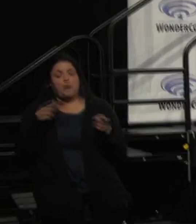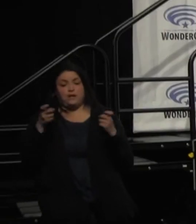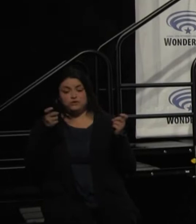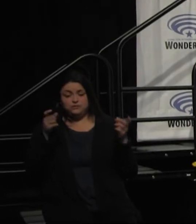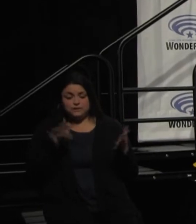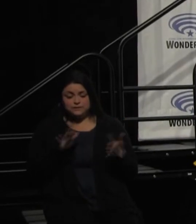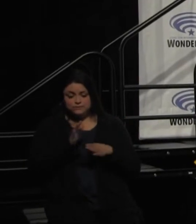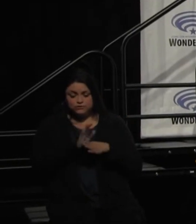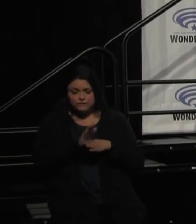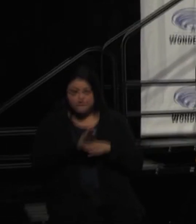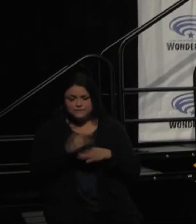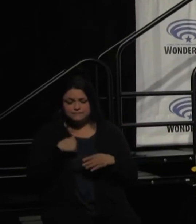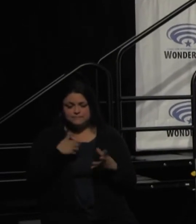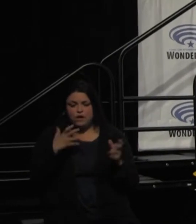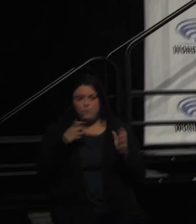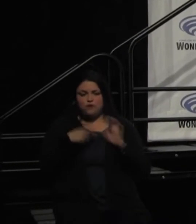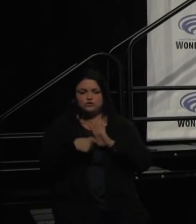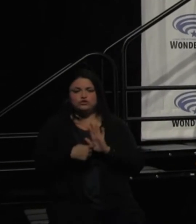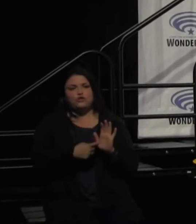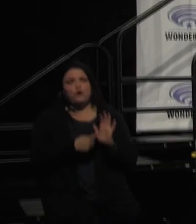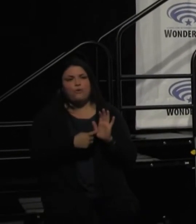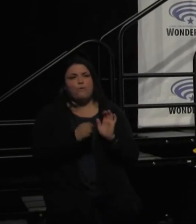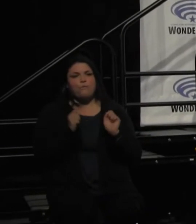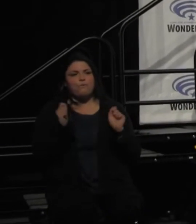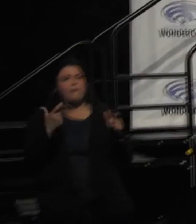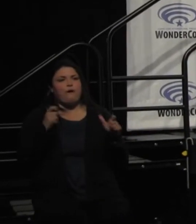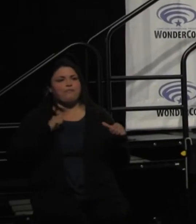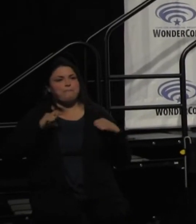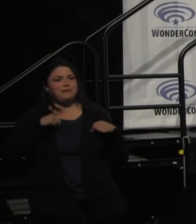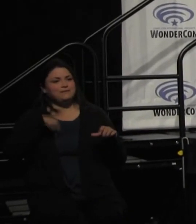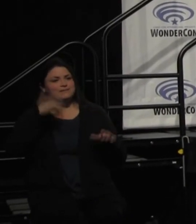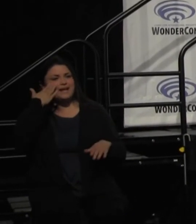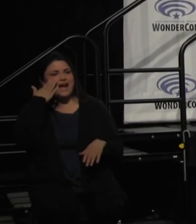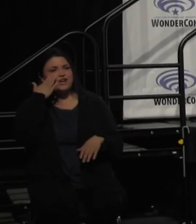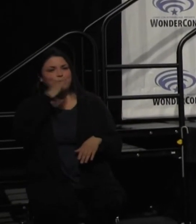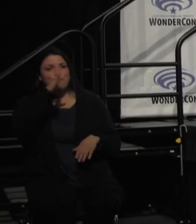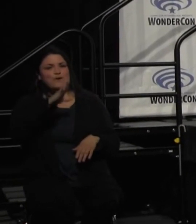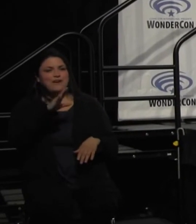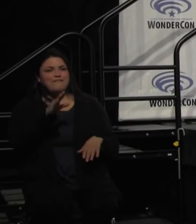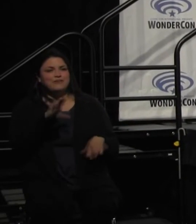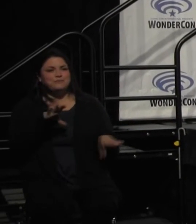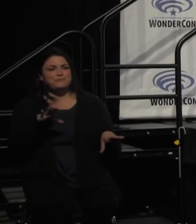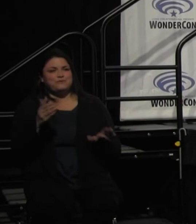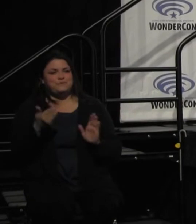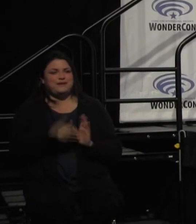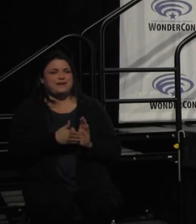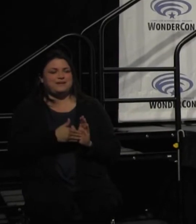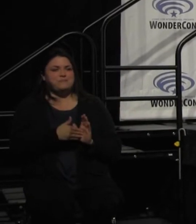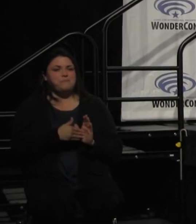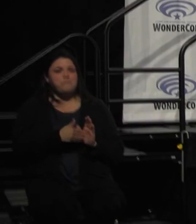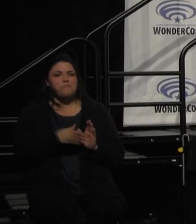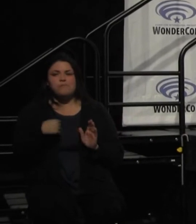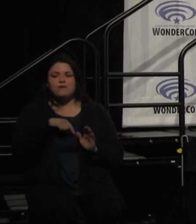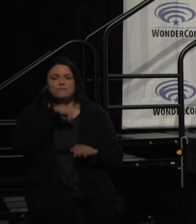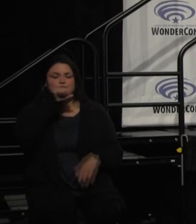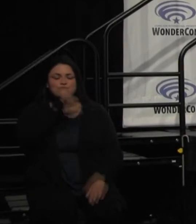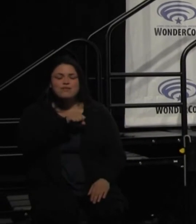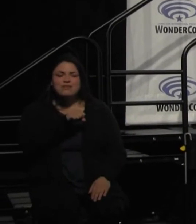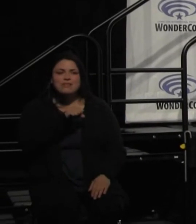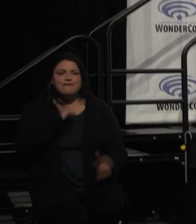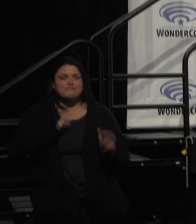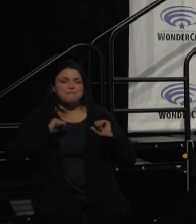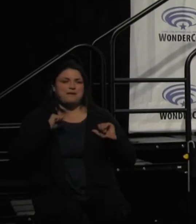so I wanted to show all the bits that I knew we would never be doing again. And we loved those bits